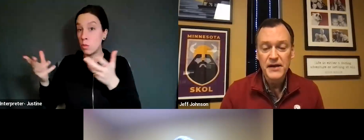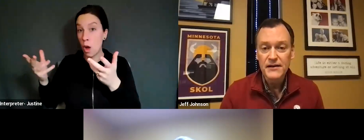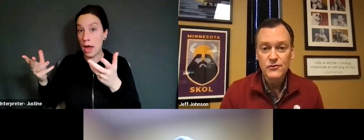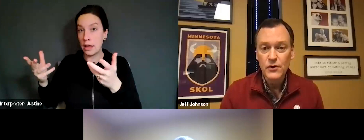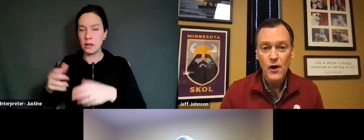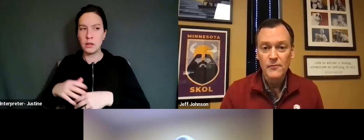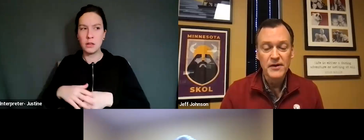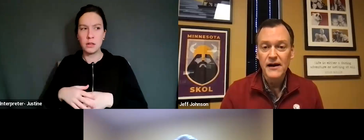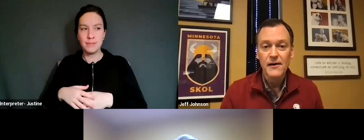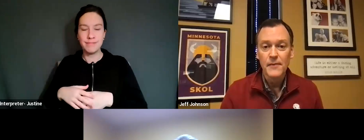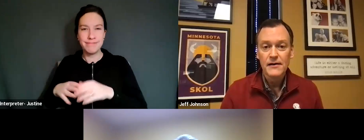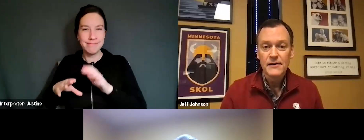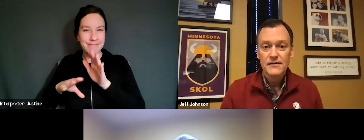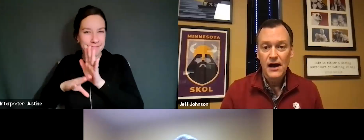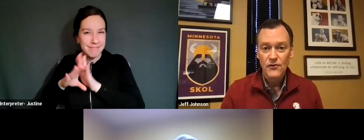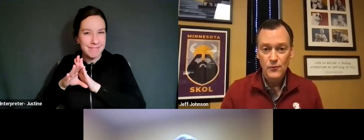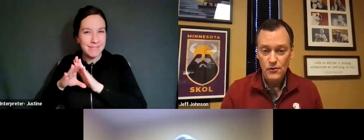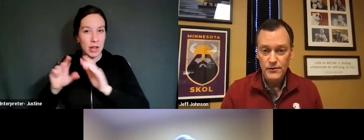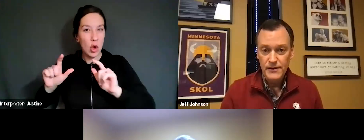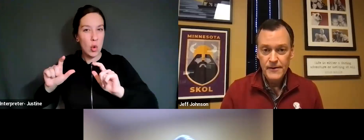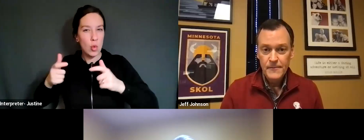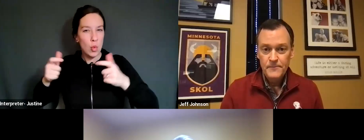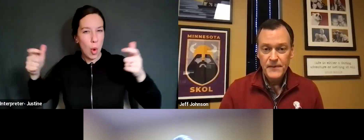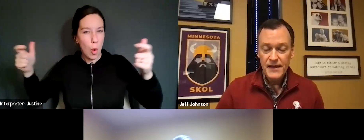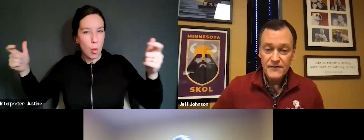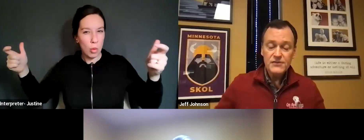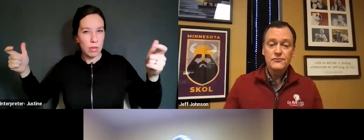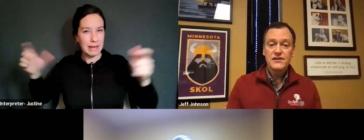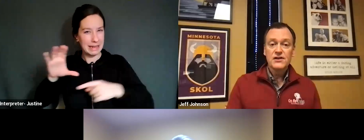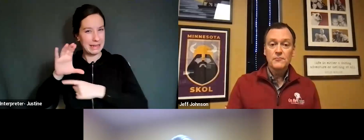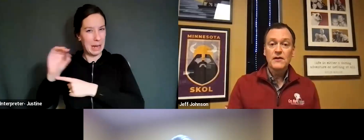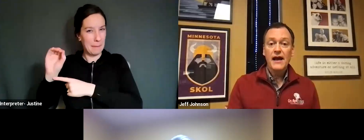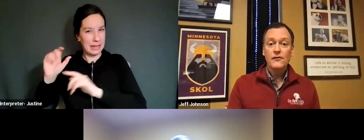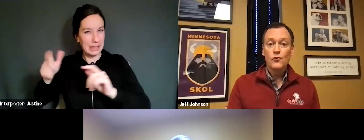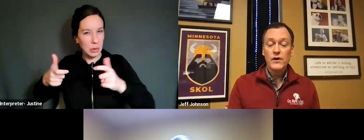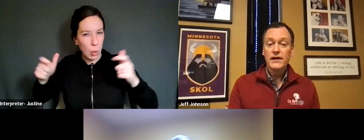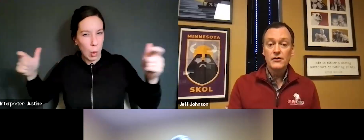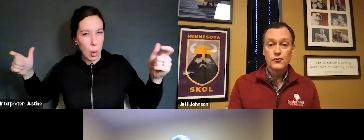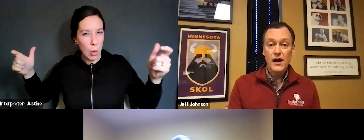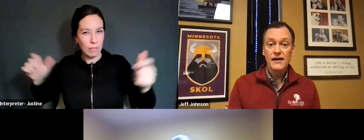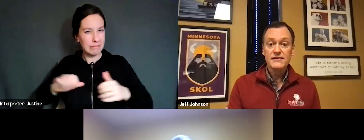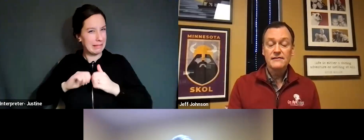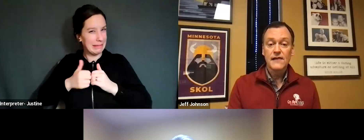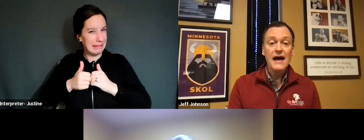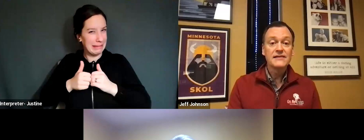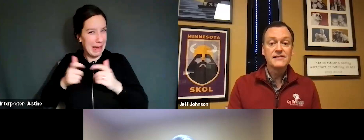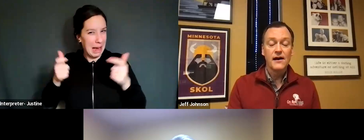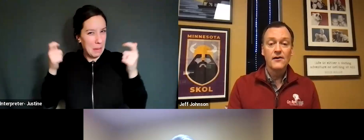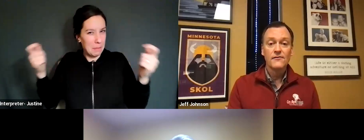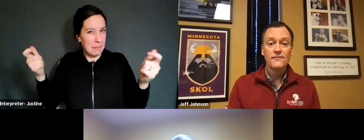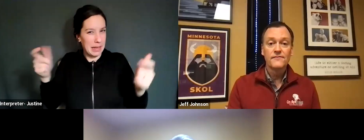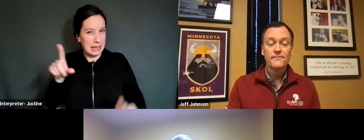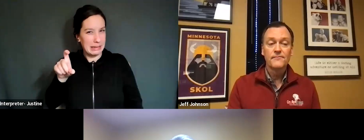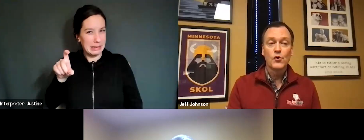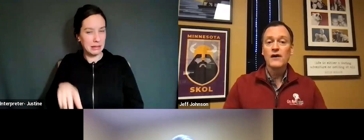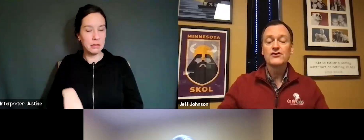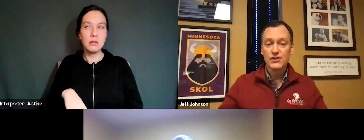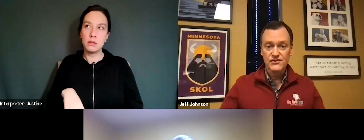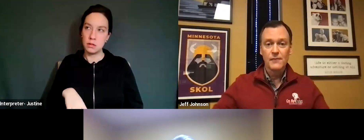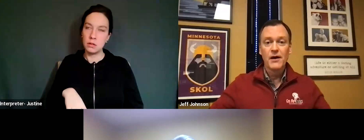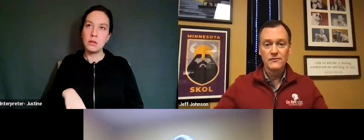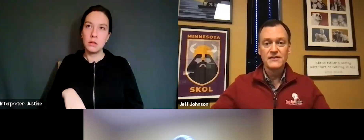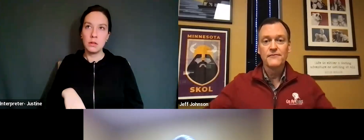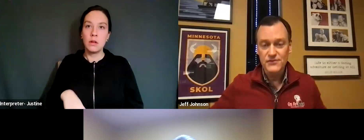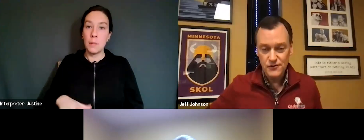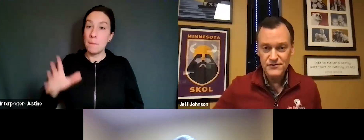How big do we want to become down the road? In the strategic plan, we addressed lots of